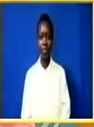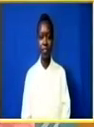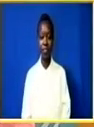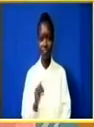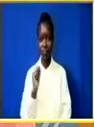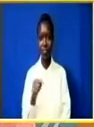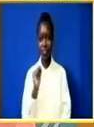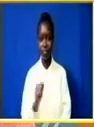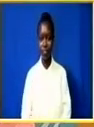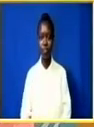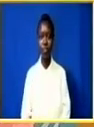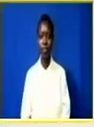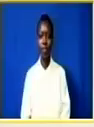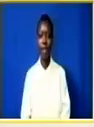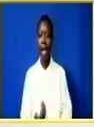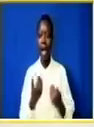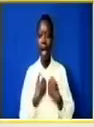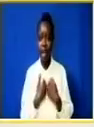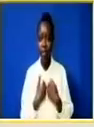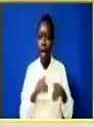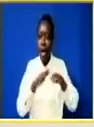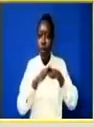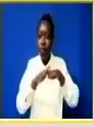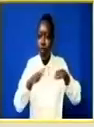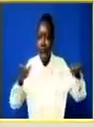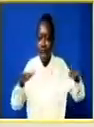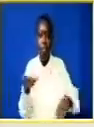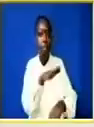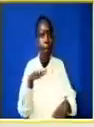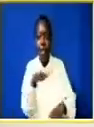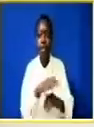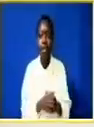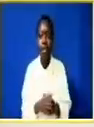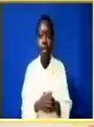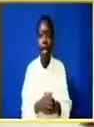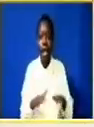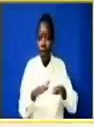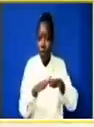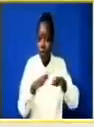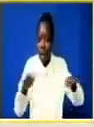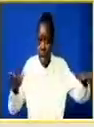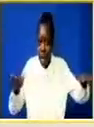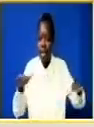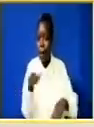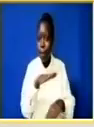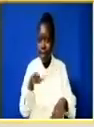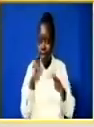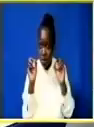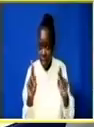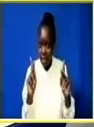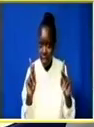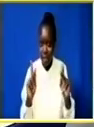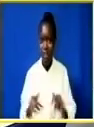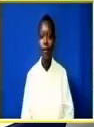Yes. We have flat lowlands. Yes. Do this. Flat lowlands. Flat lowlands.